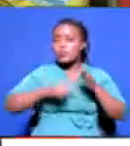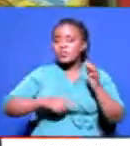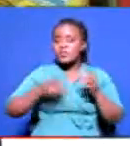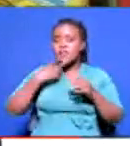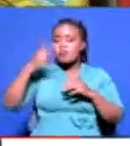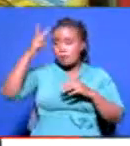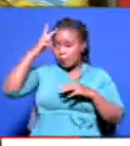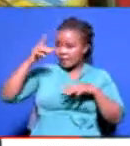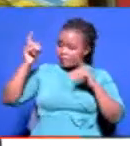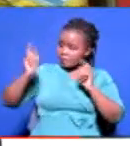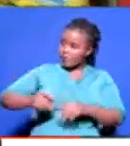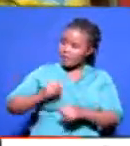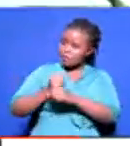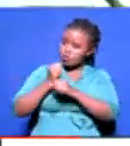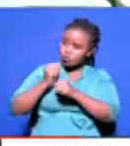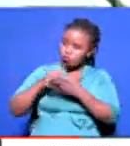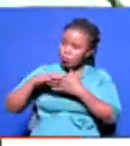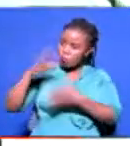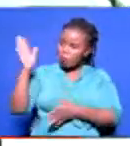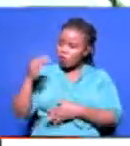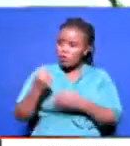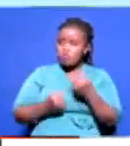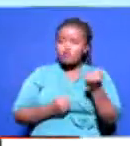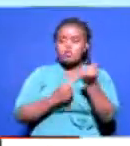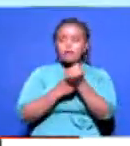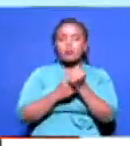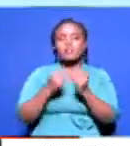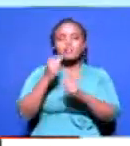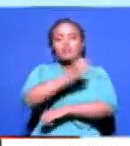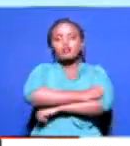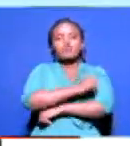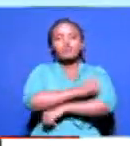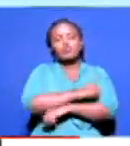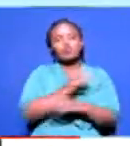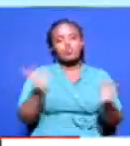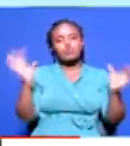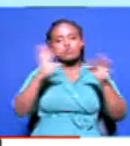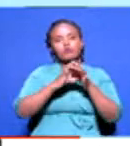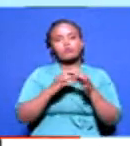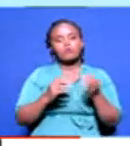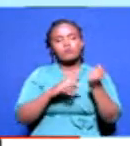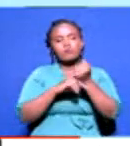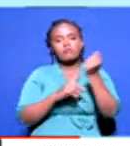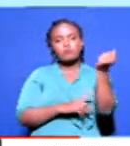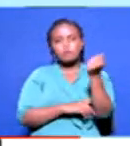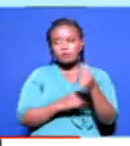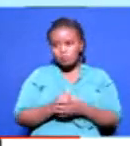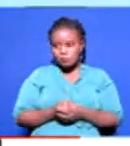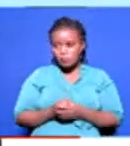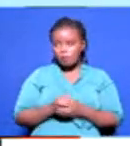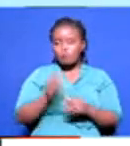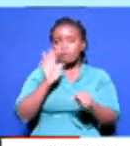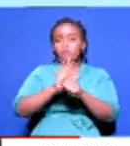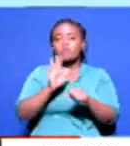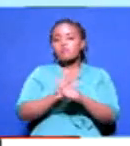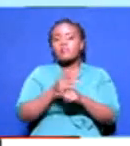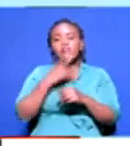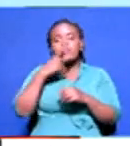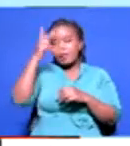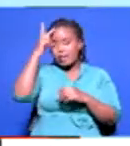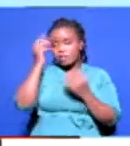in facilitating schools to help bridge financial gaps. The fees payable by parents in boarding schools should also be looked